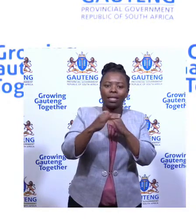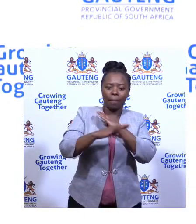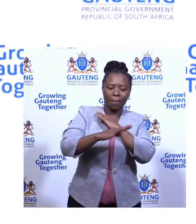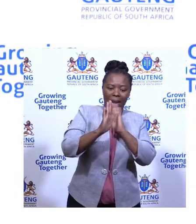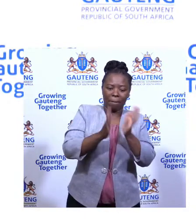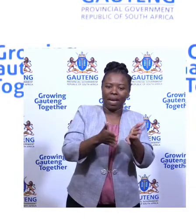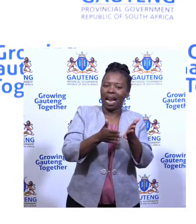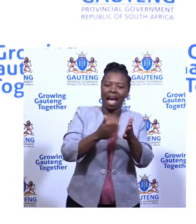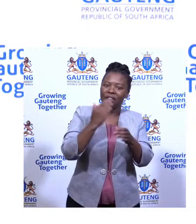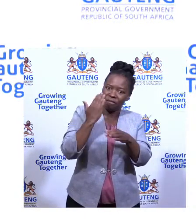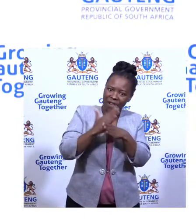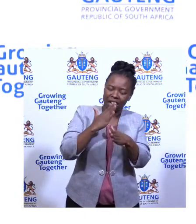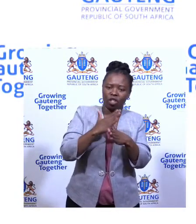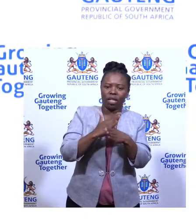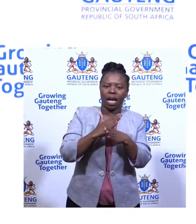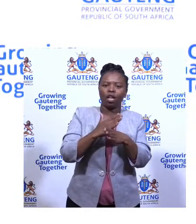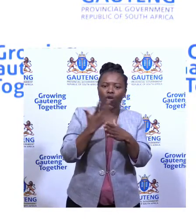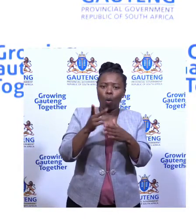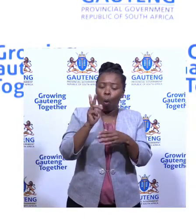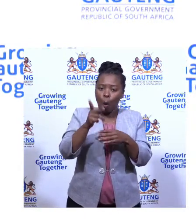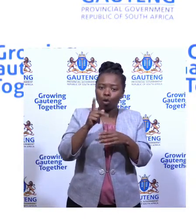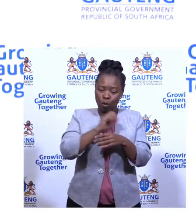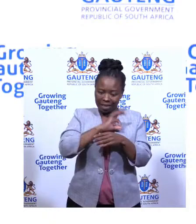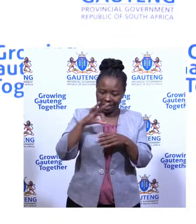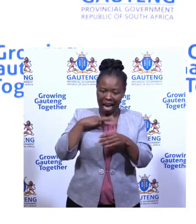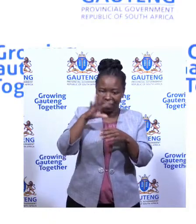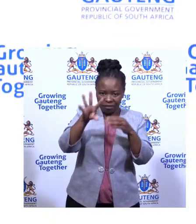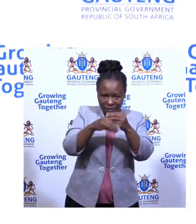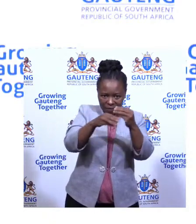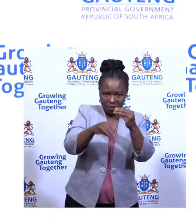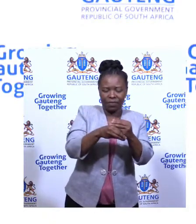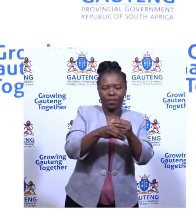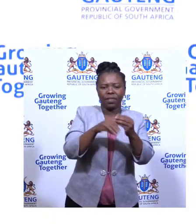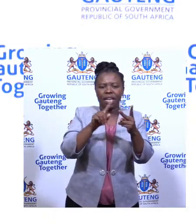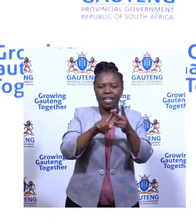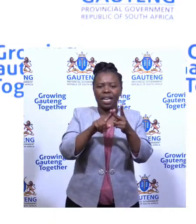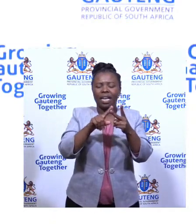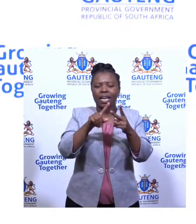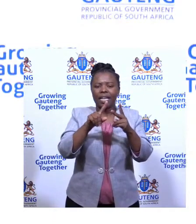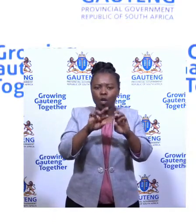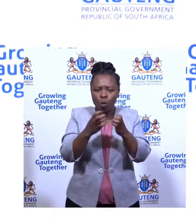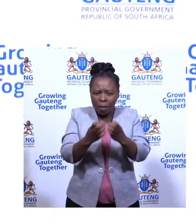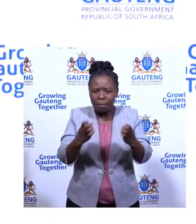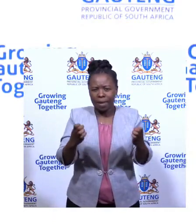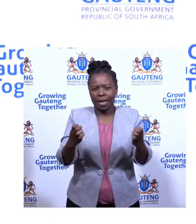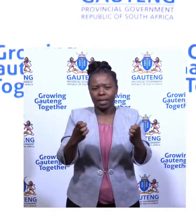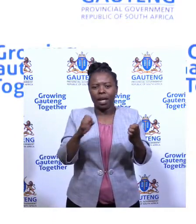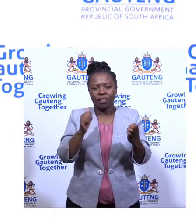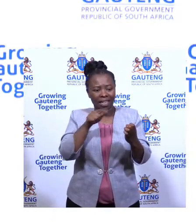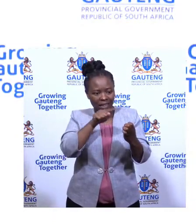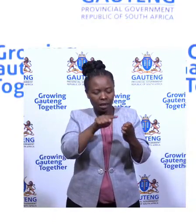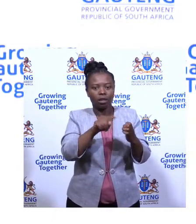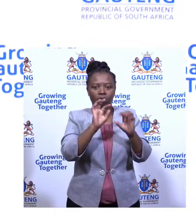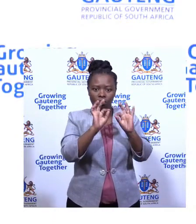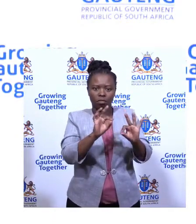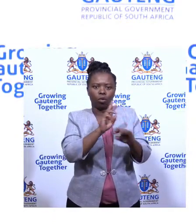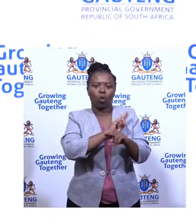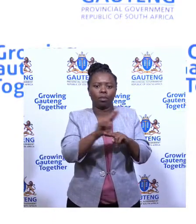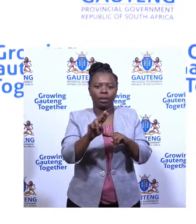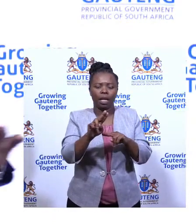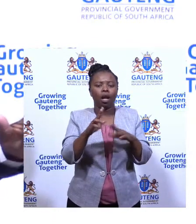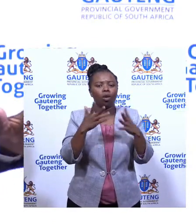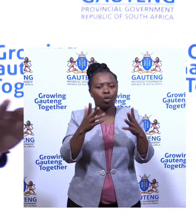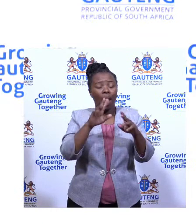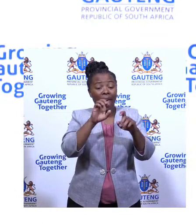but there will also be staffing for that and additional equipment so that there is a real legacy. So our